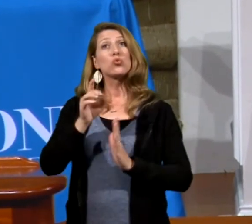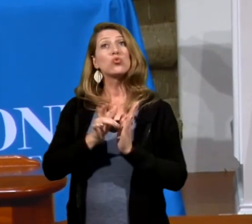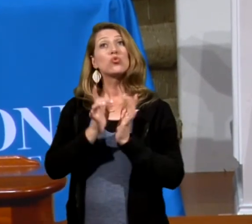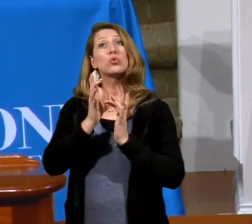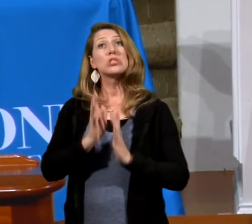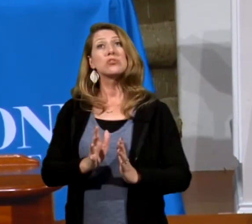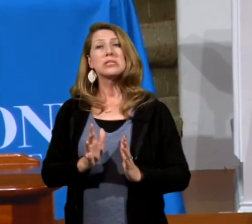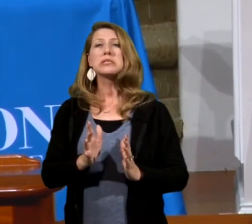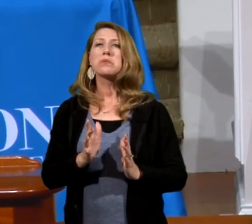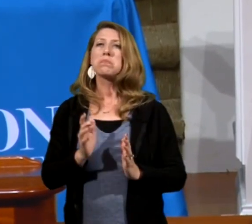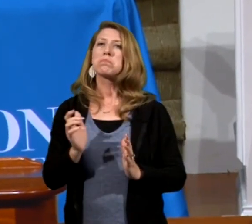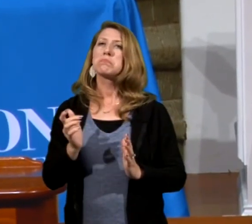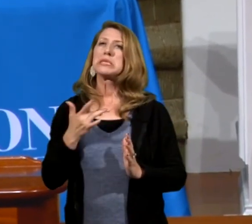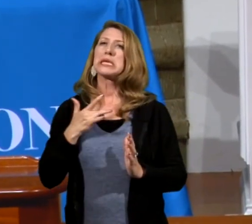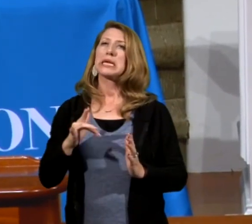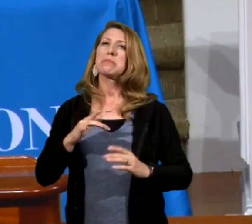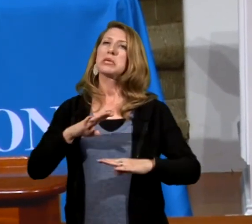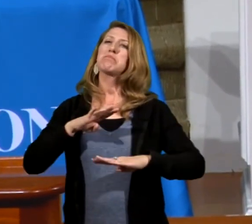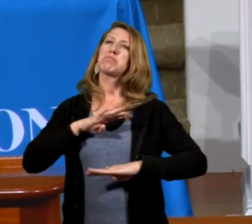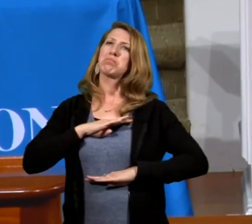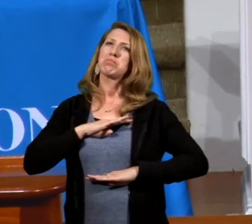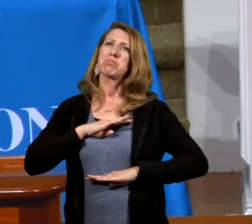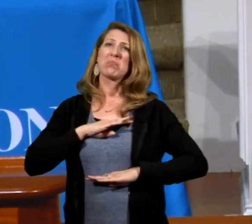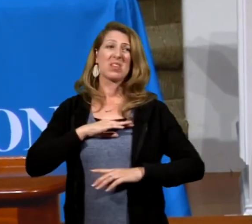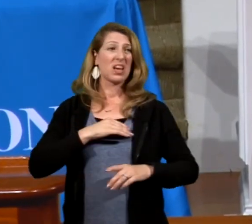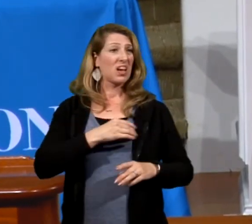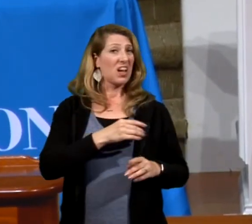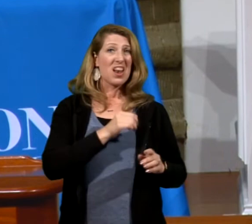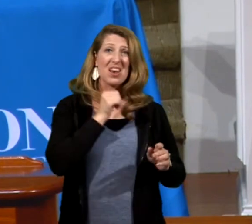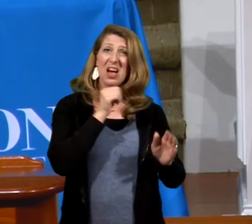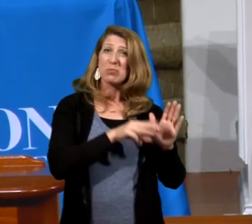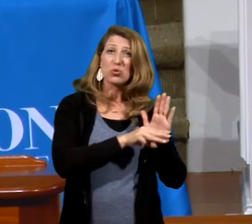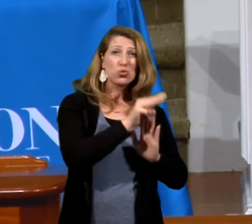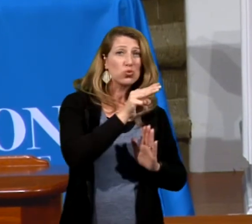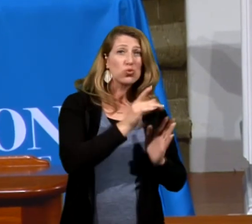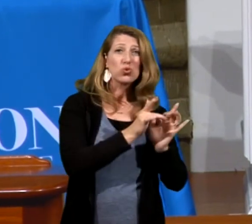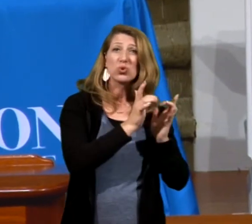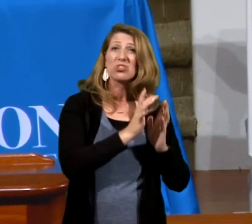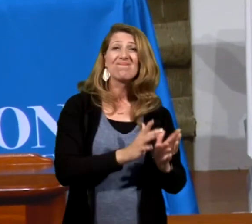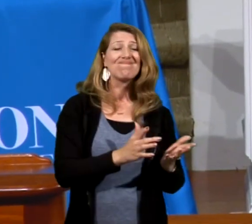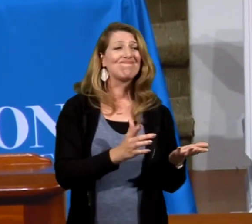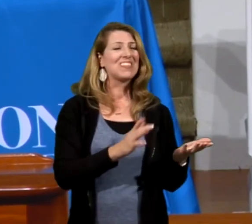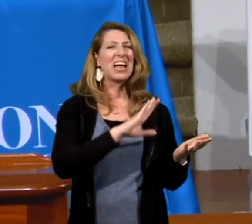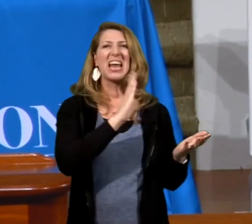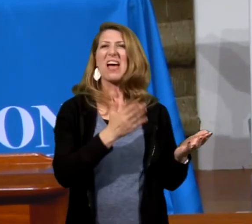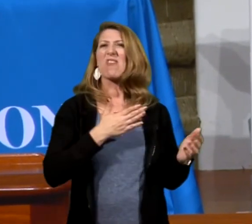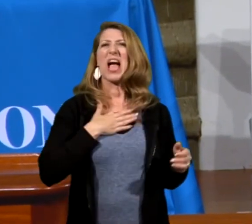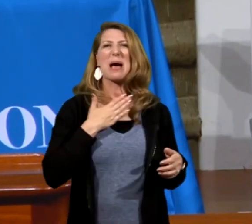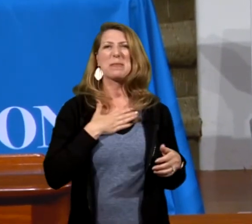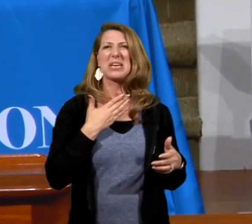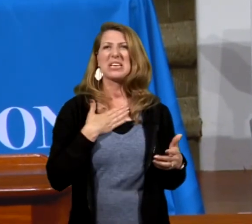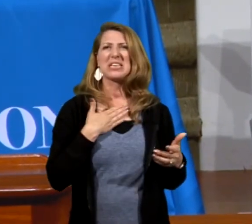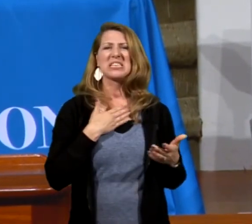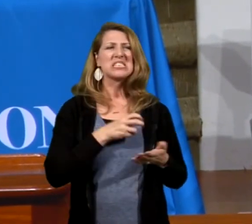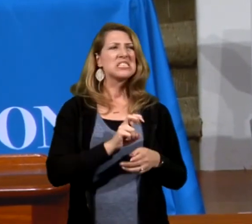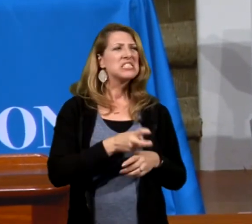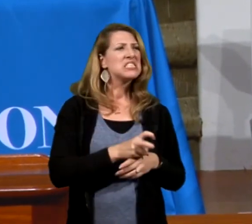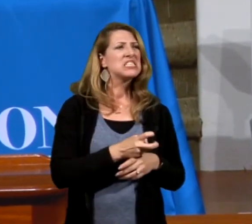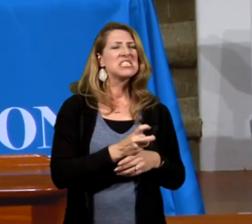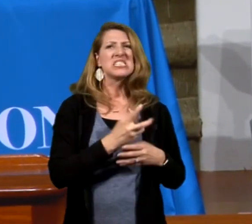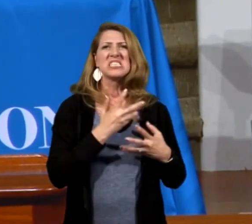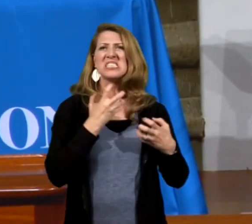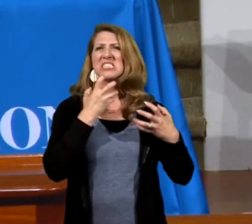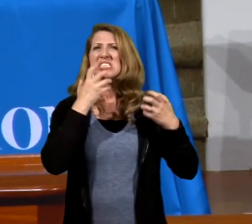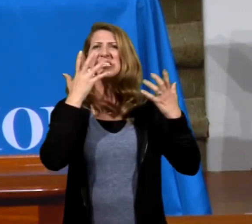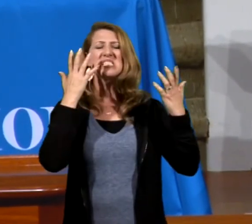mature Christians have a contented spirit. Immature Christians will not be happy. They're antsy. They're irritable,